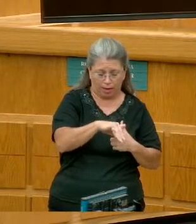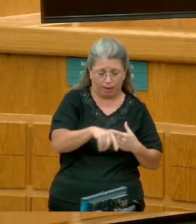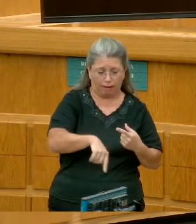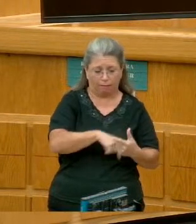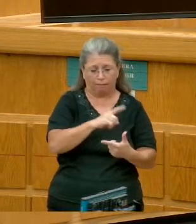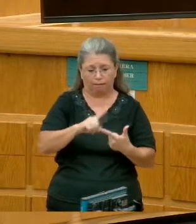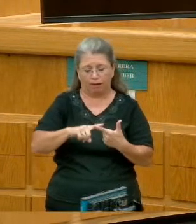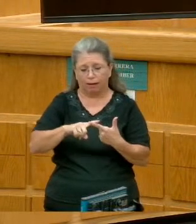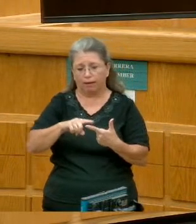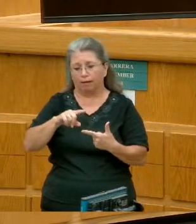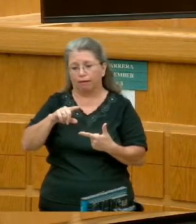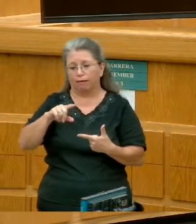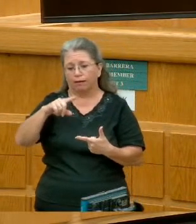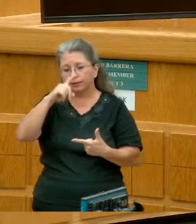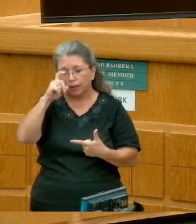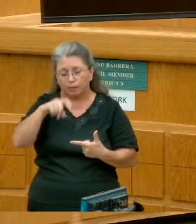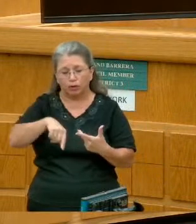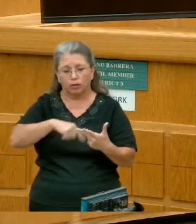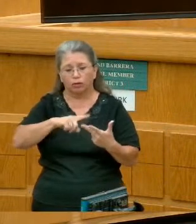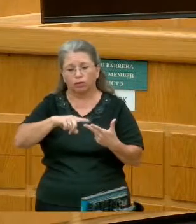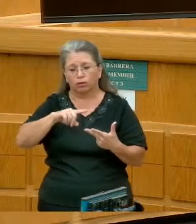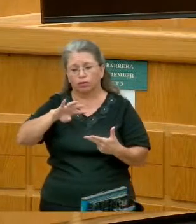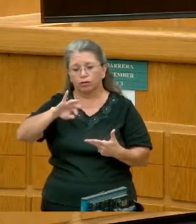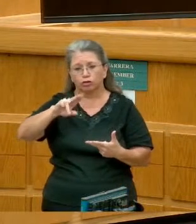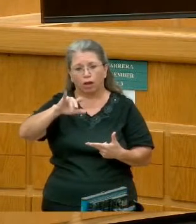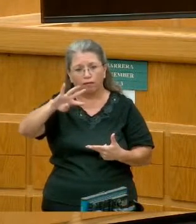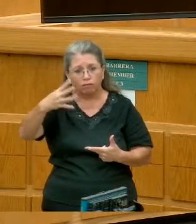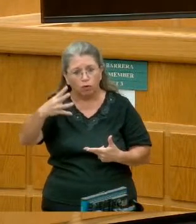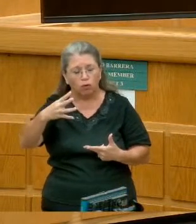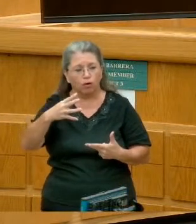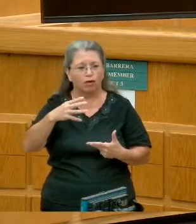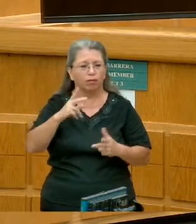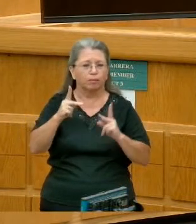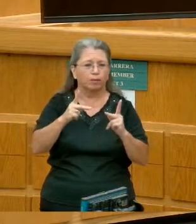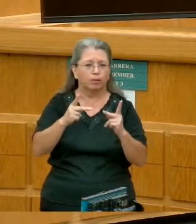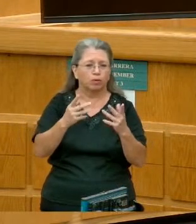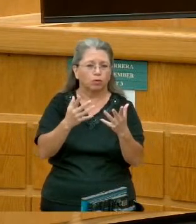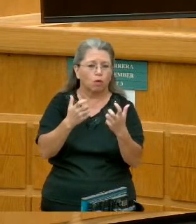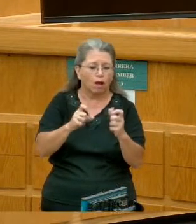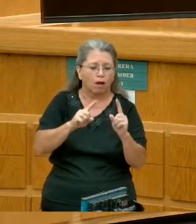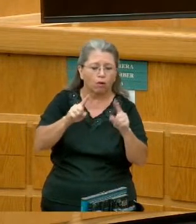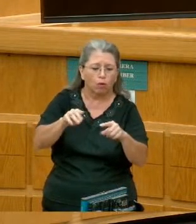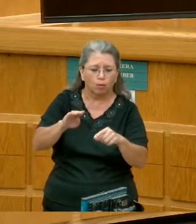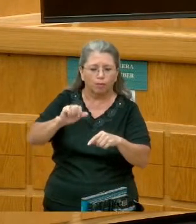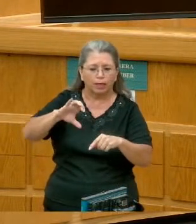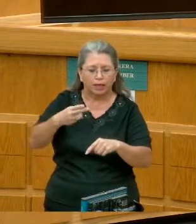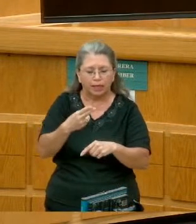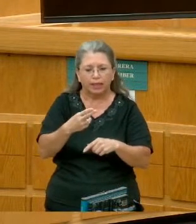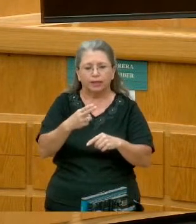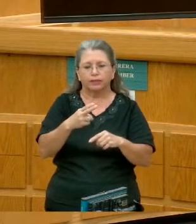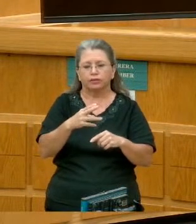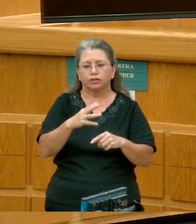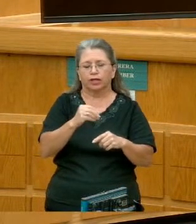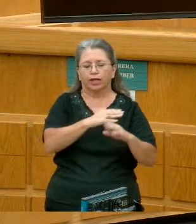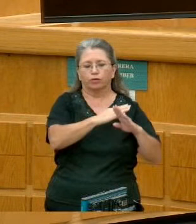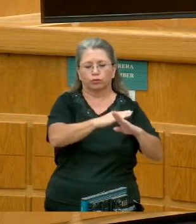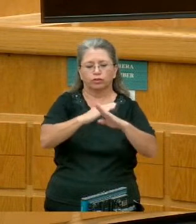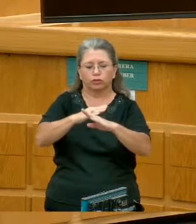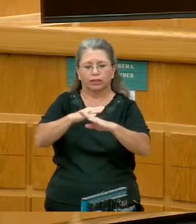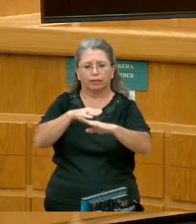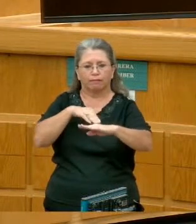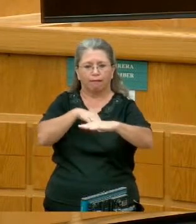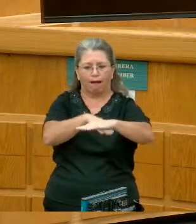like the 4th of July, we've dealt with the desire to get to the beach and how restricting access is best for the common good.